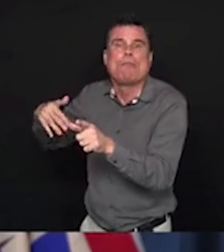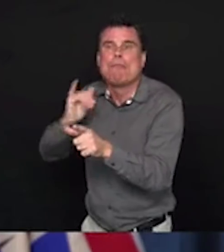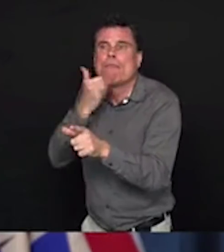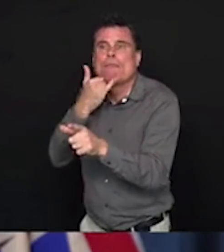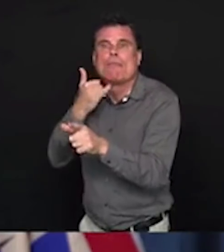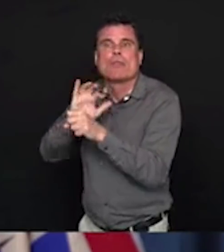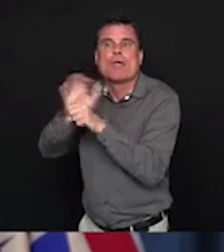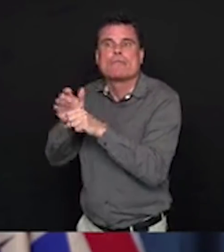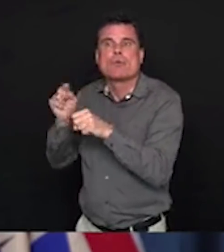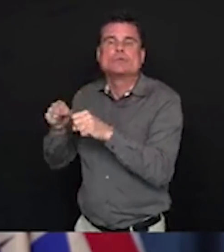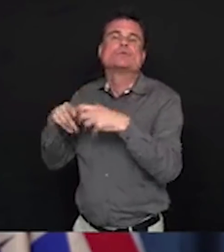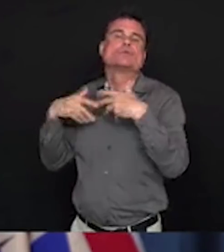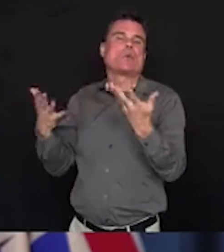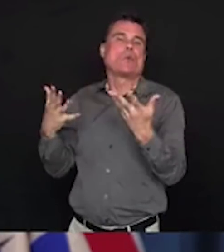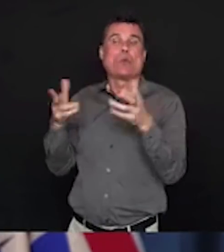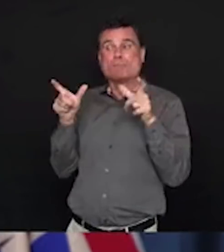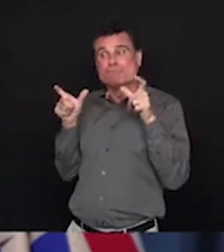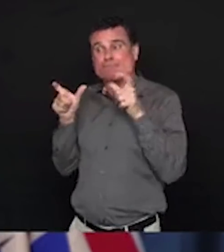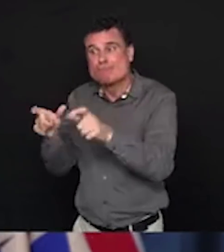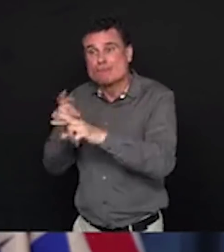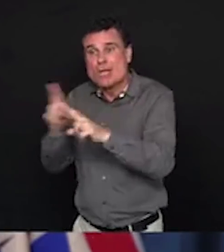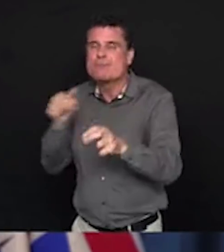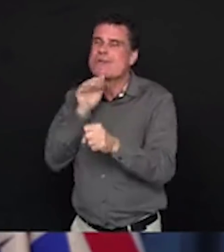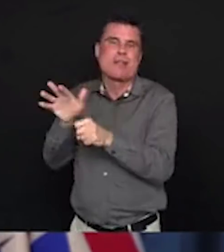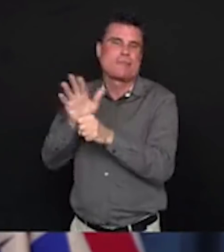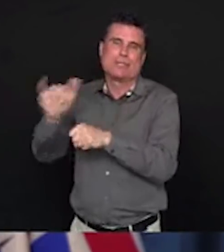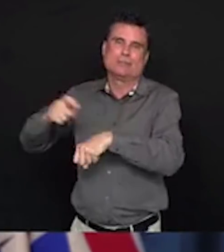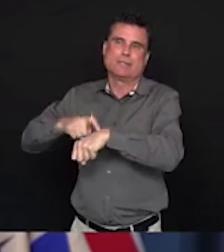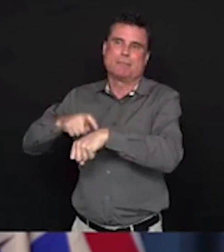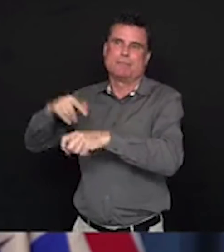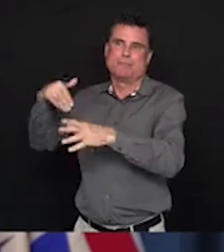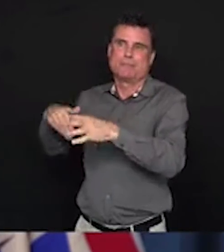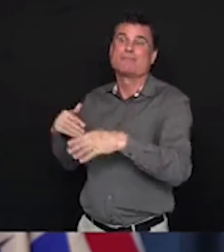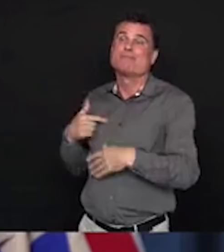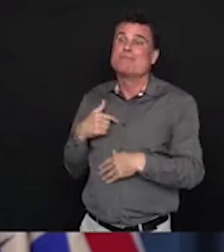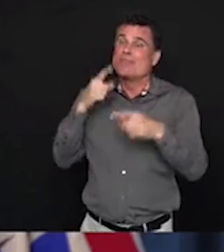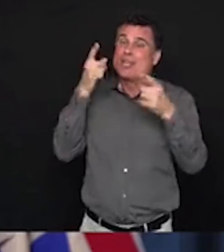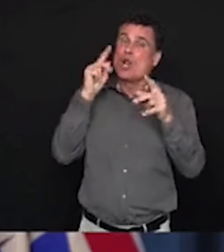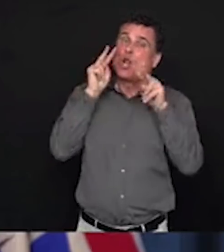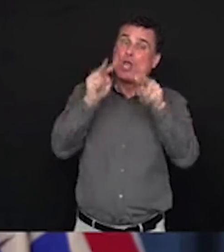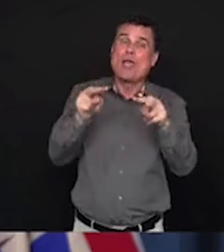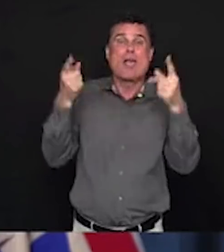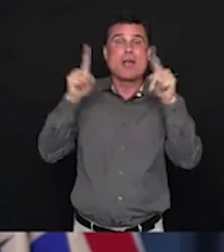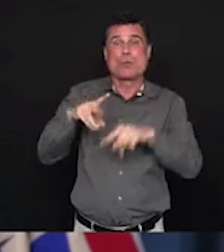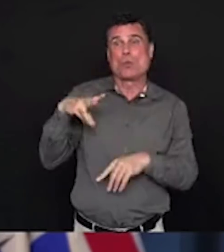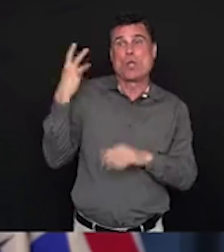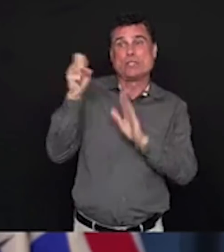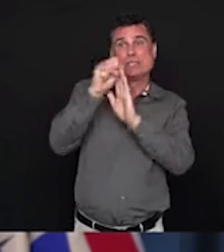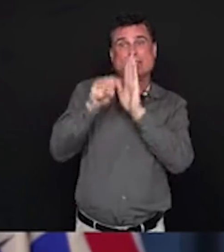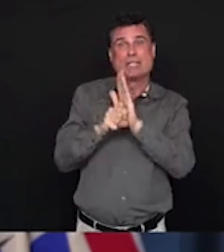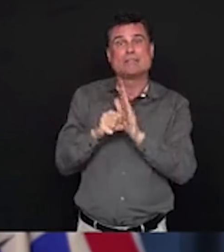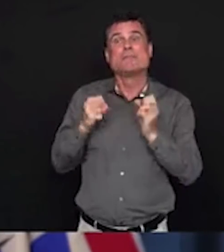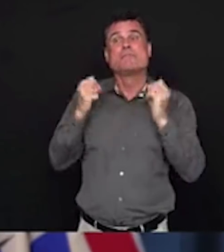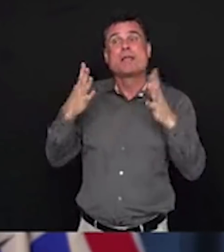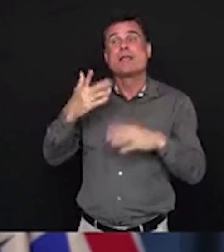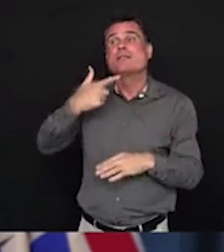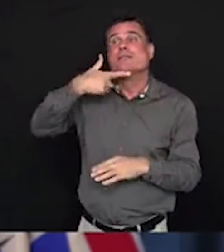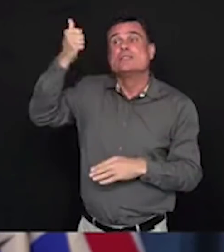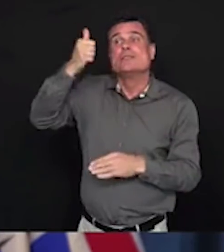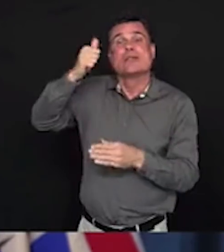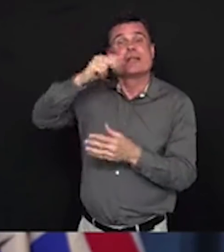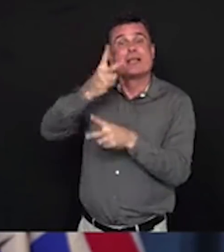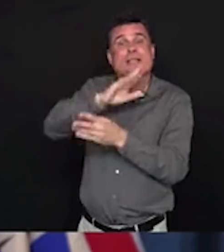prevent transmission or to prevent you from getting sick after you've been exposed. And we've come to recognize how challenging it